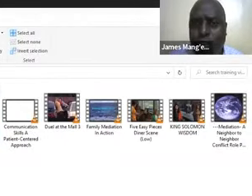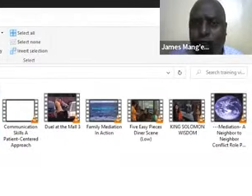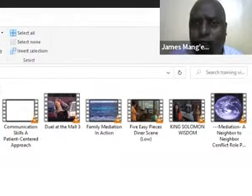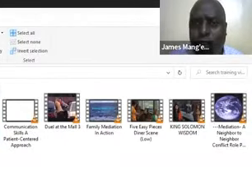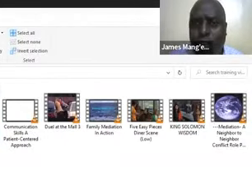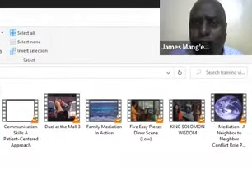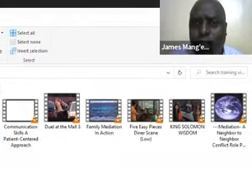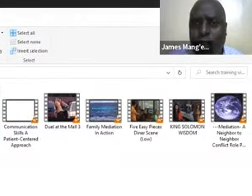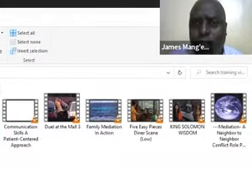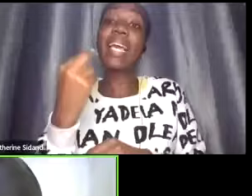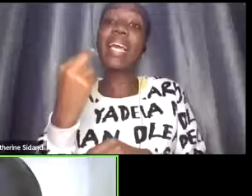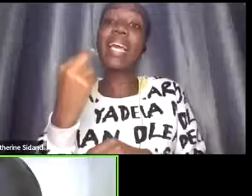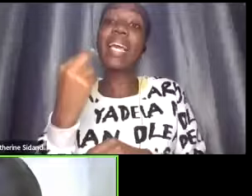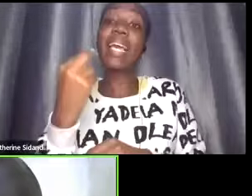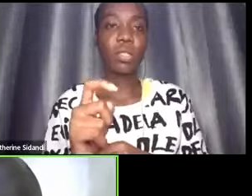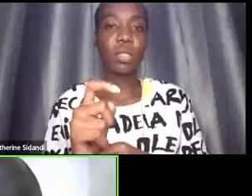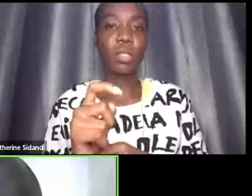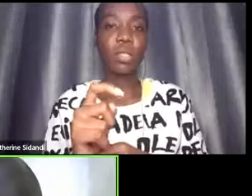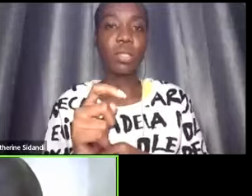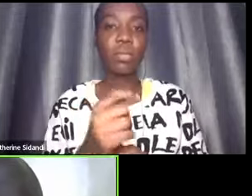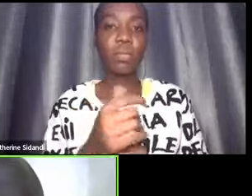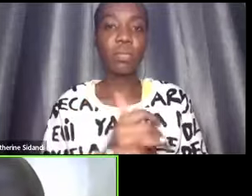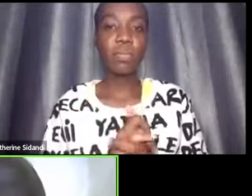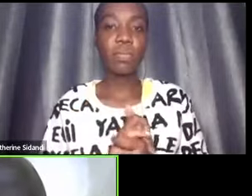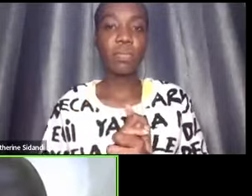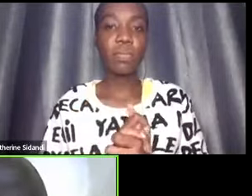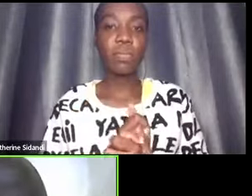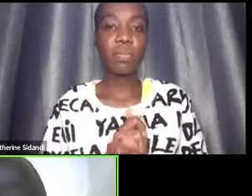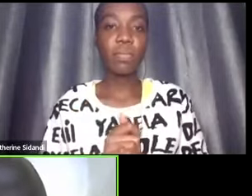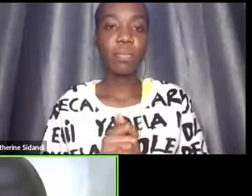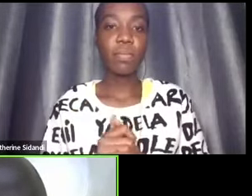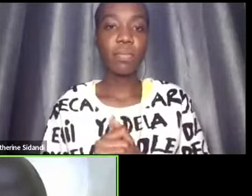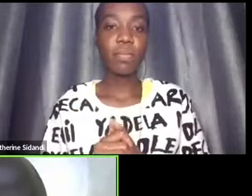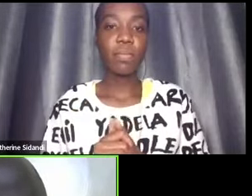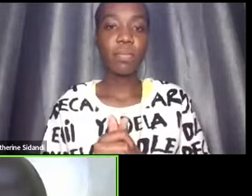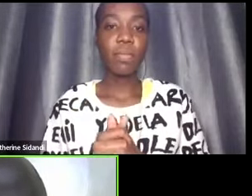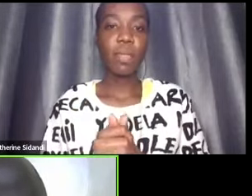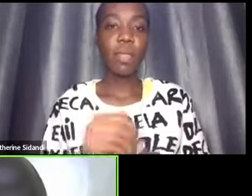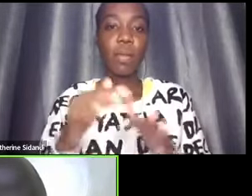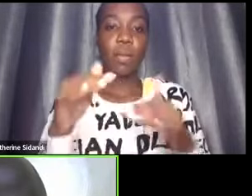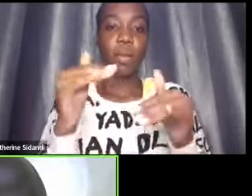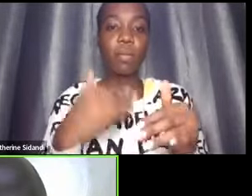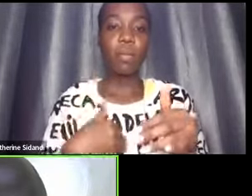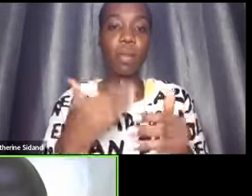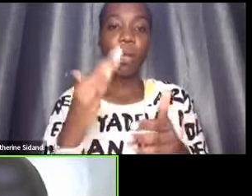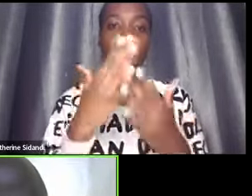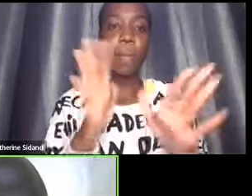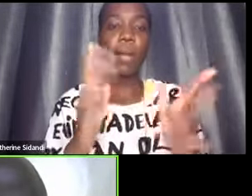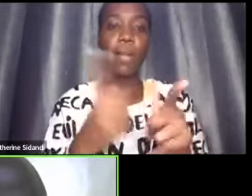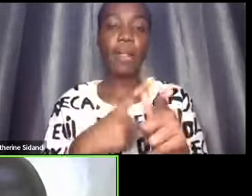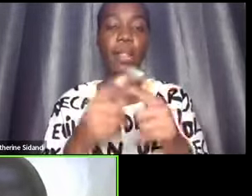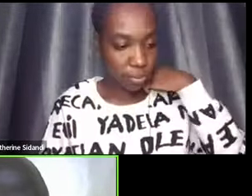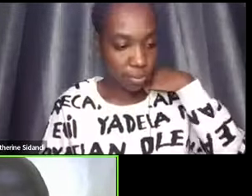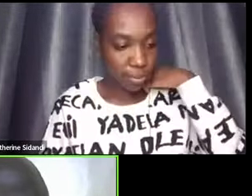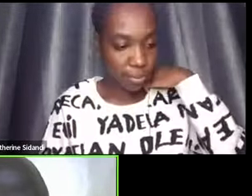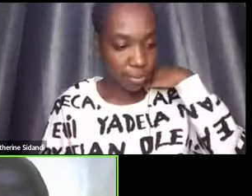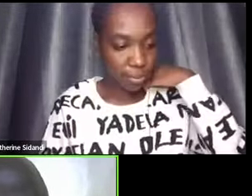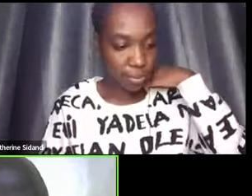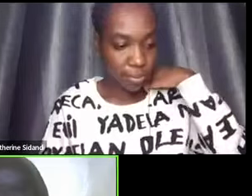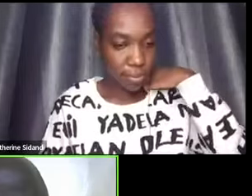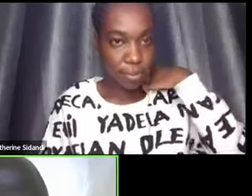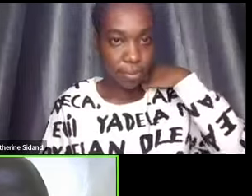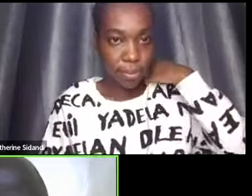stop sharing fast because I'm sharing something that I want. Let me open it fast before I share. A minute. On the